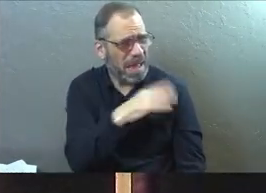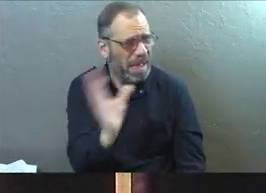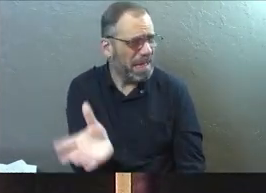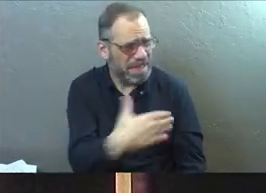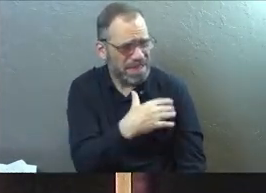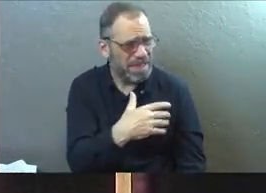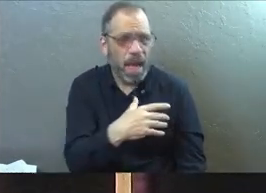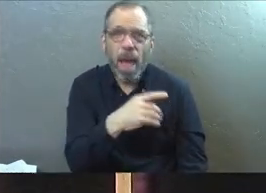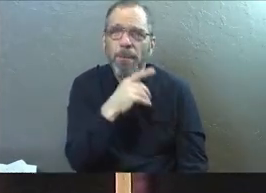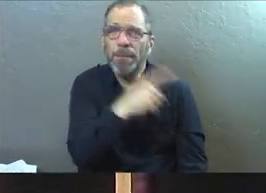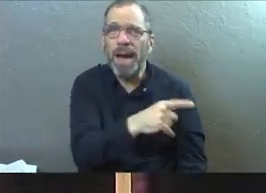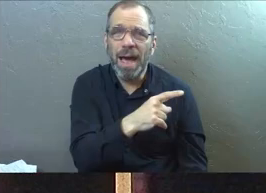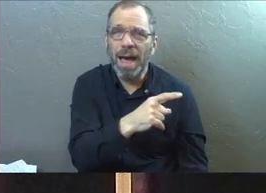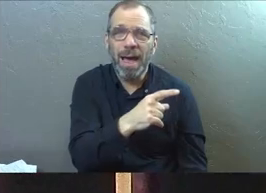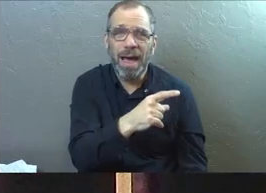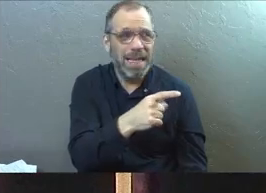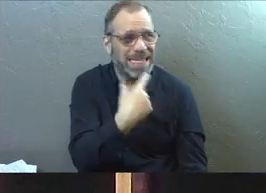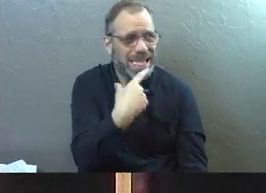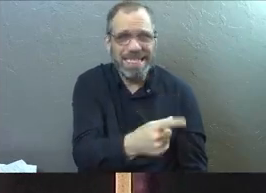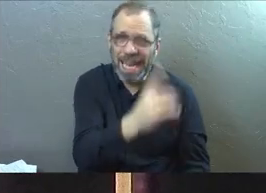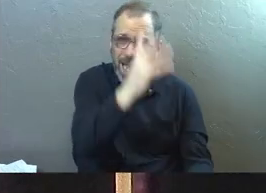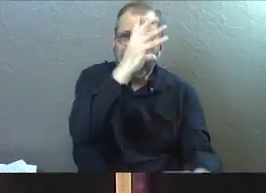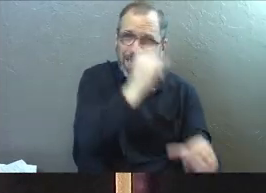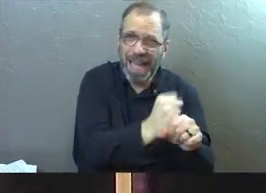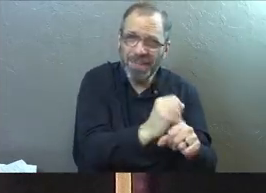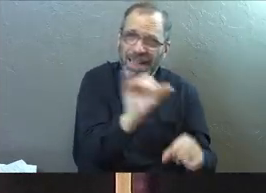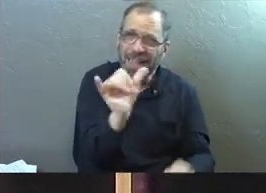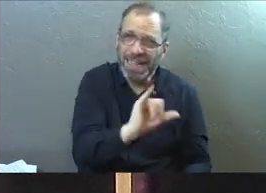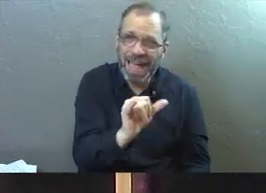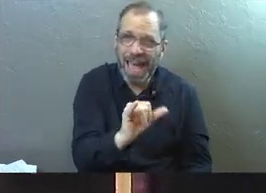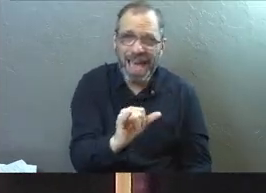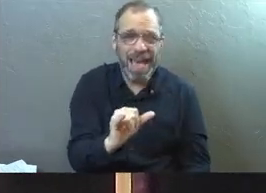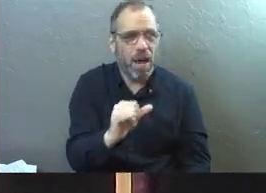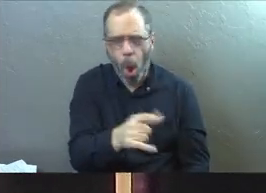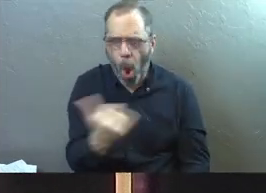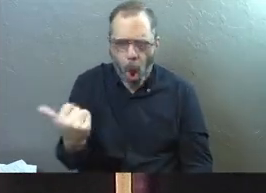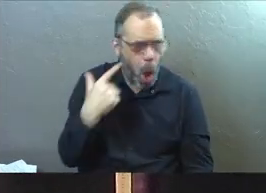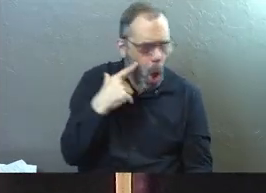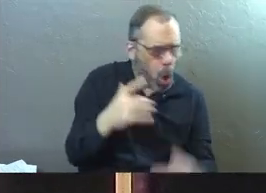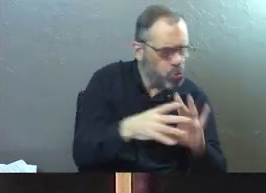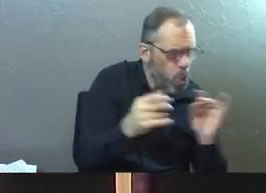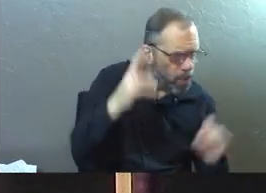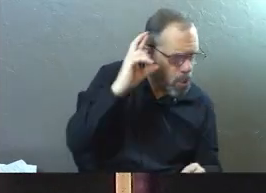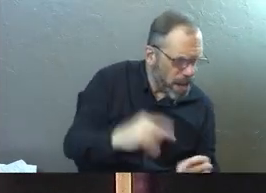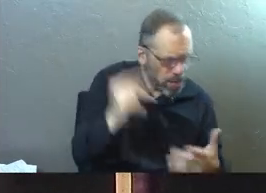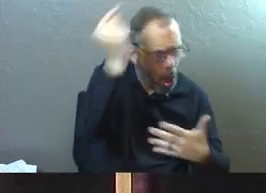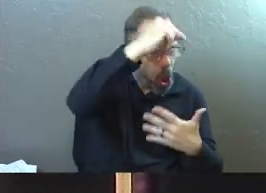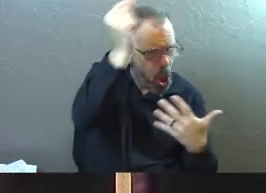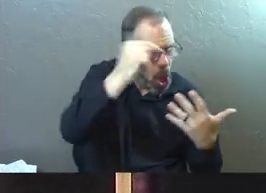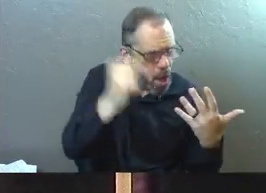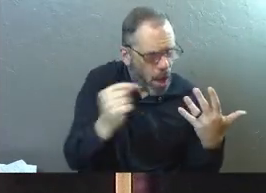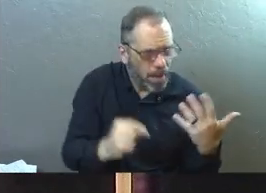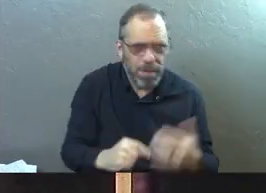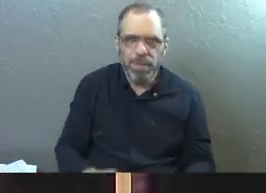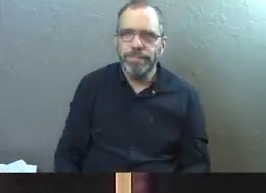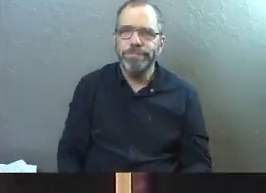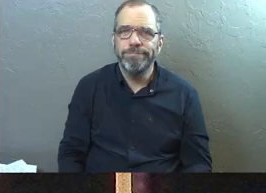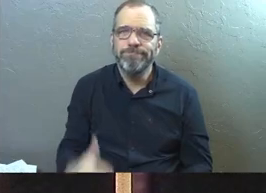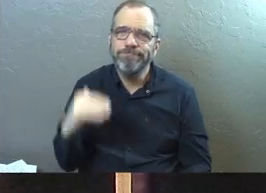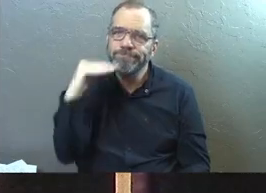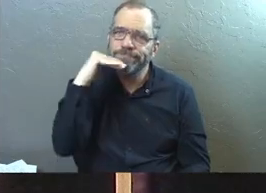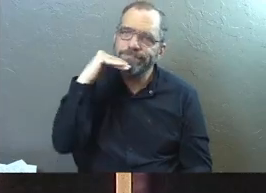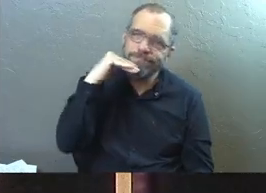and they said things, but man, were they confident and did they say things like a matter of fact and here's who she is. This is what I heard. This is this, this, this, this and none of them were true.